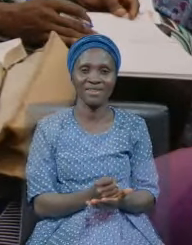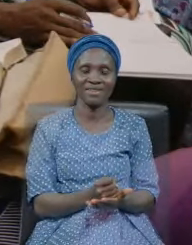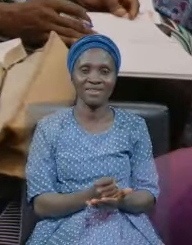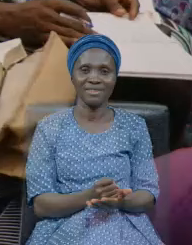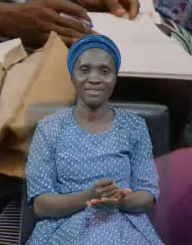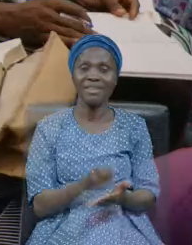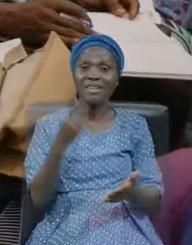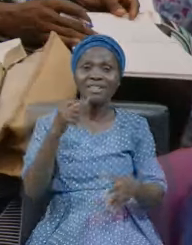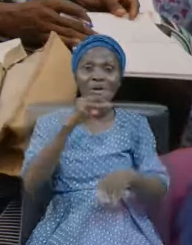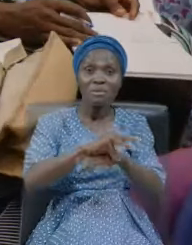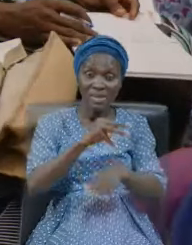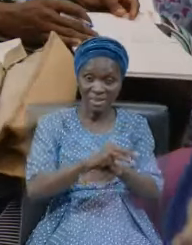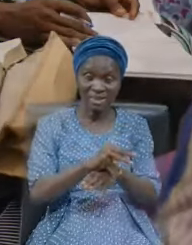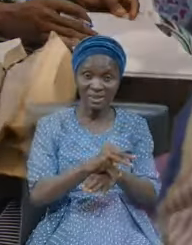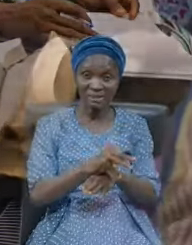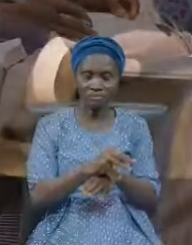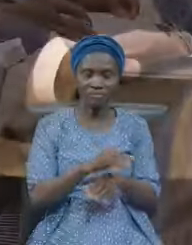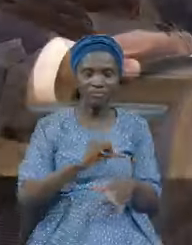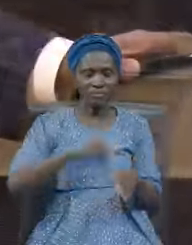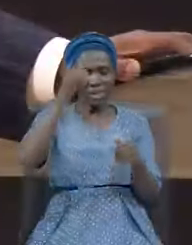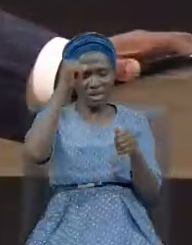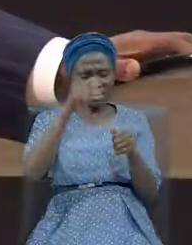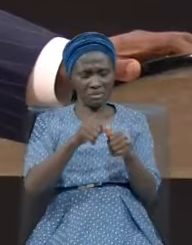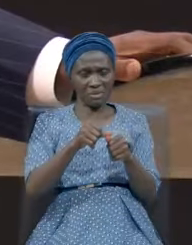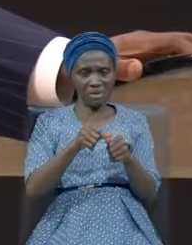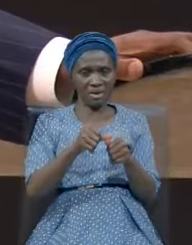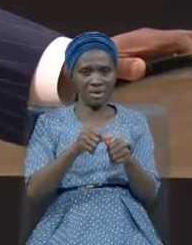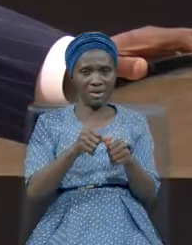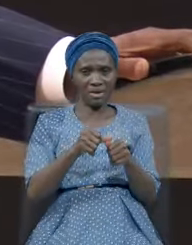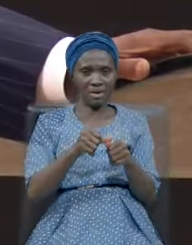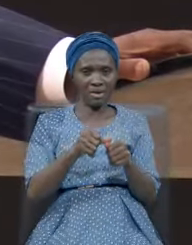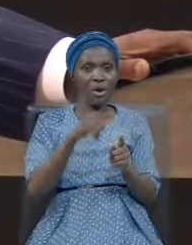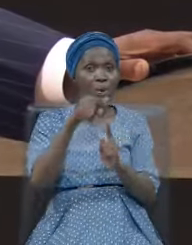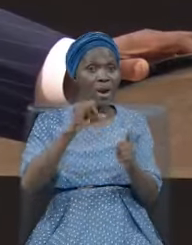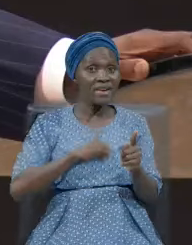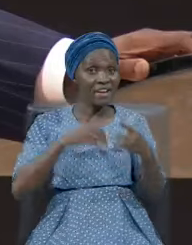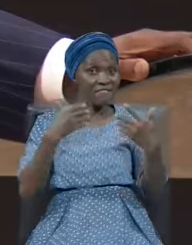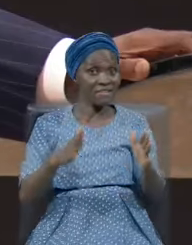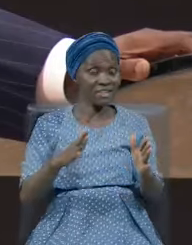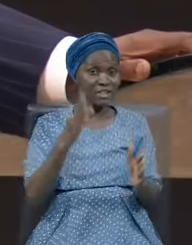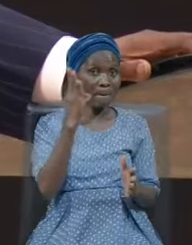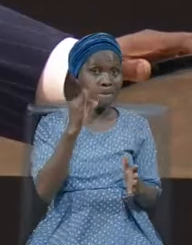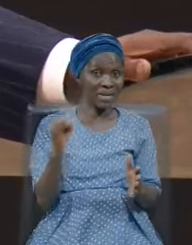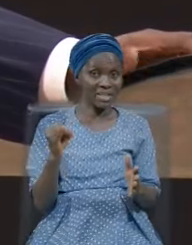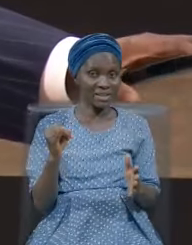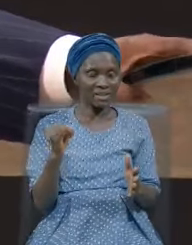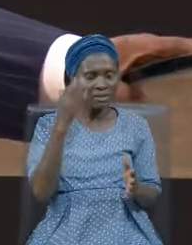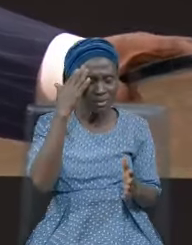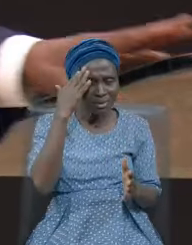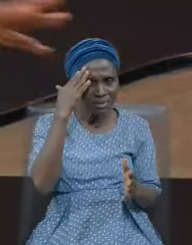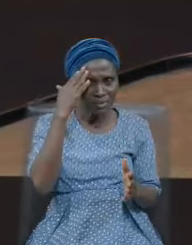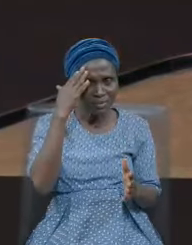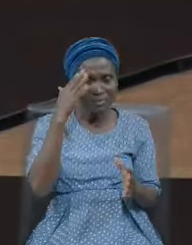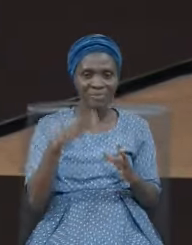The messages I listened to, I remember those days. When I finished preaching, you know, either